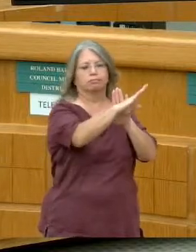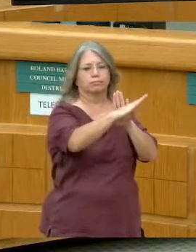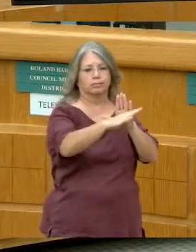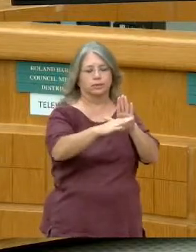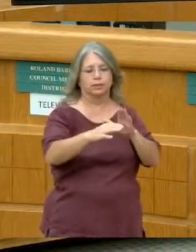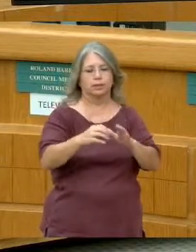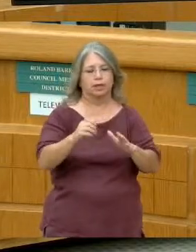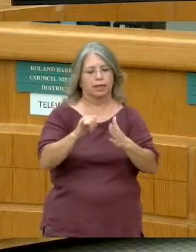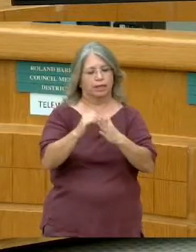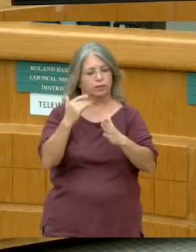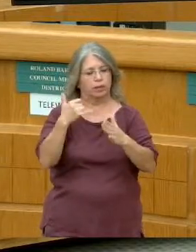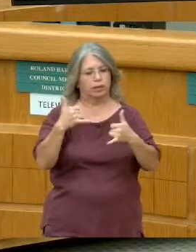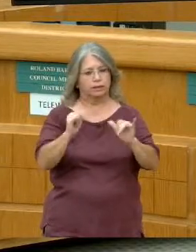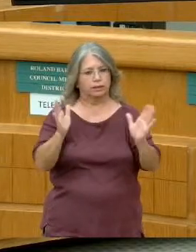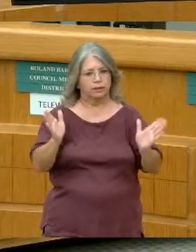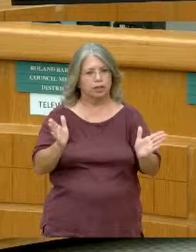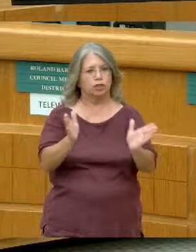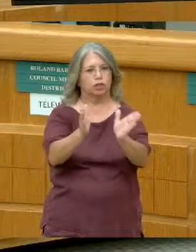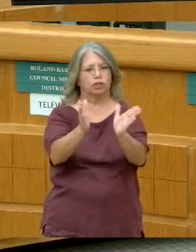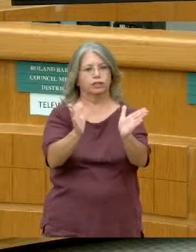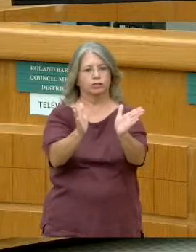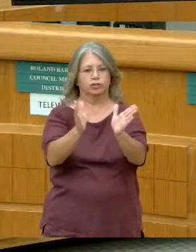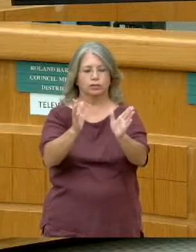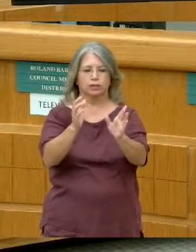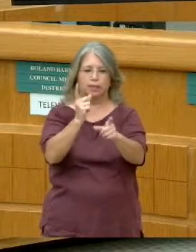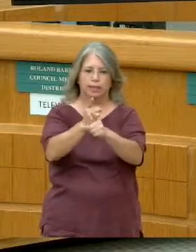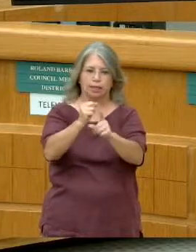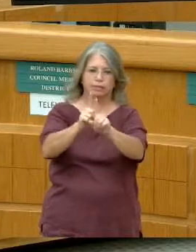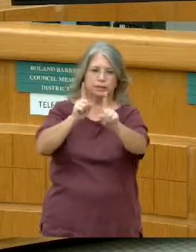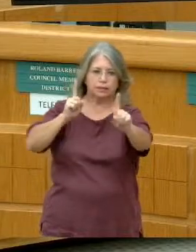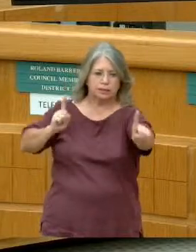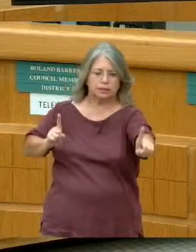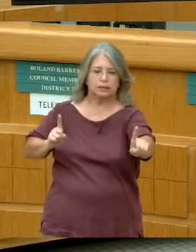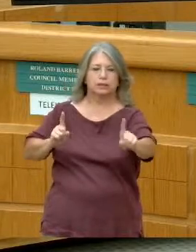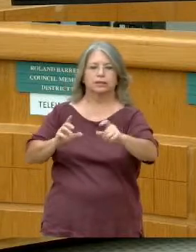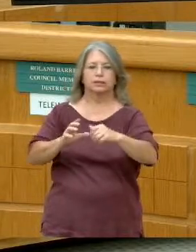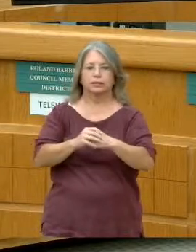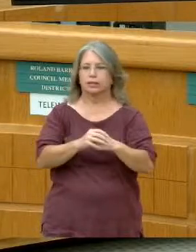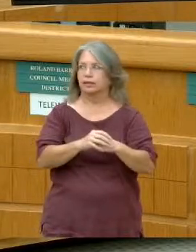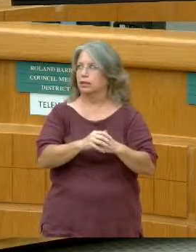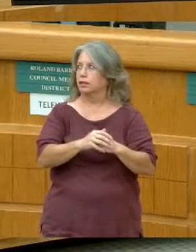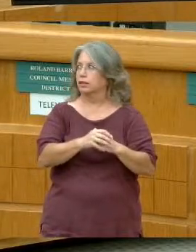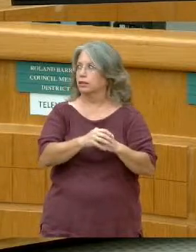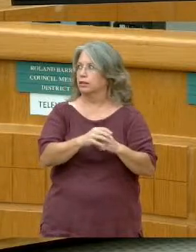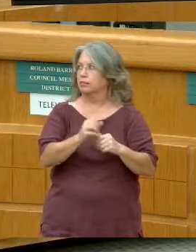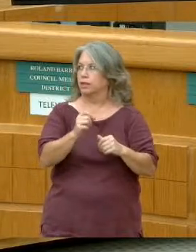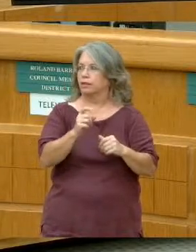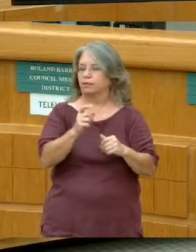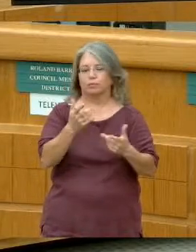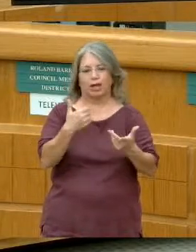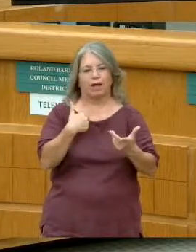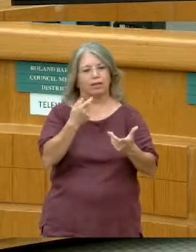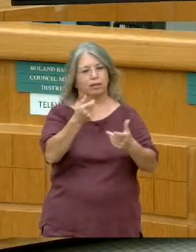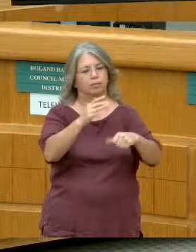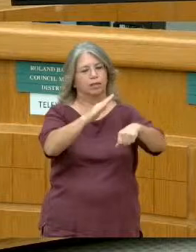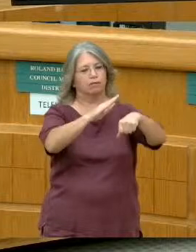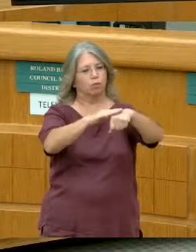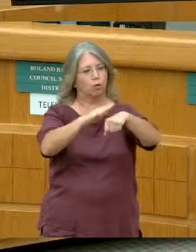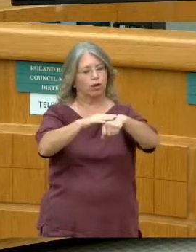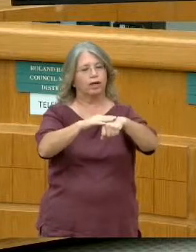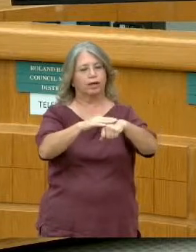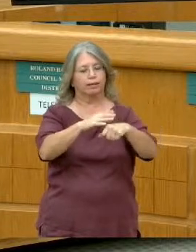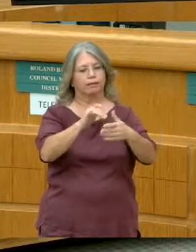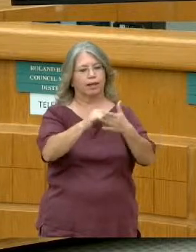distancing and say that if we can stay like this, that's good, but there's a little warning sign here in the weekend behavior that happened up until